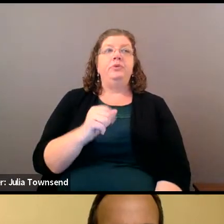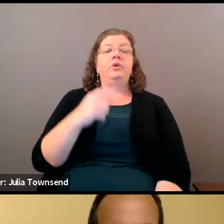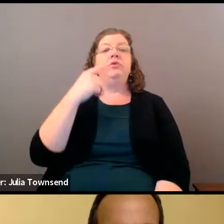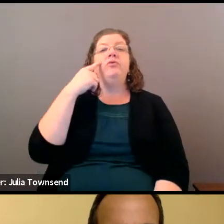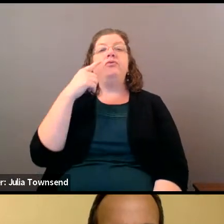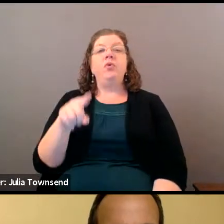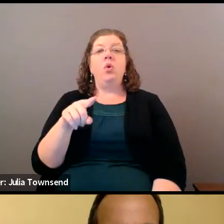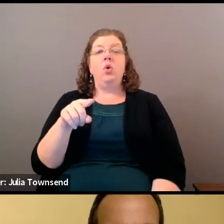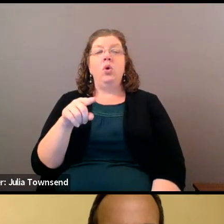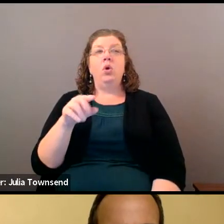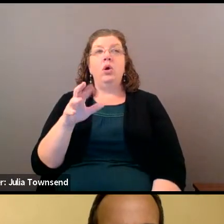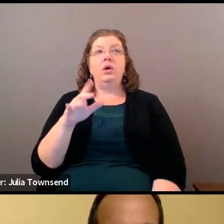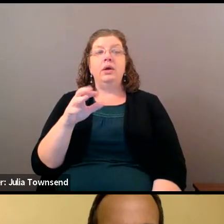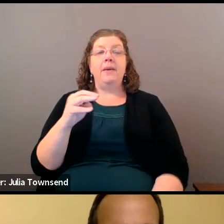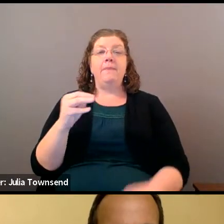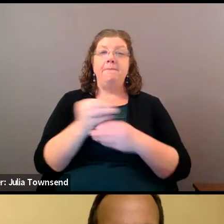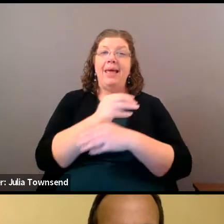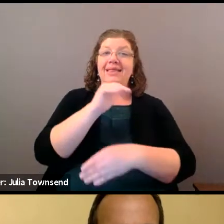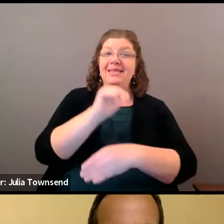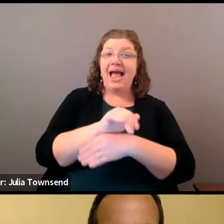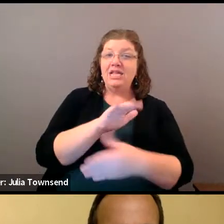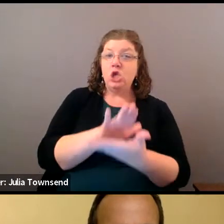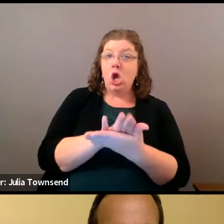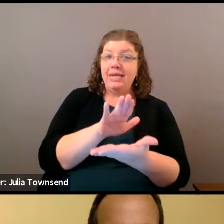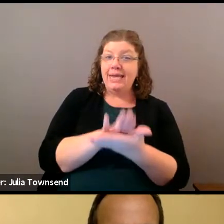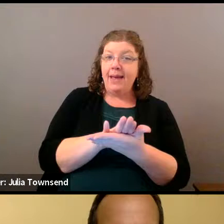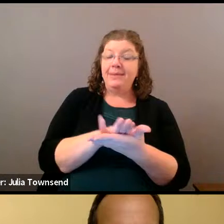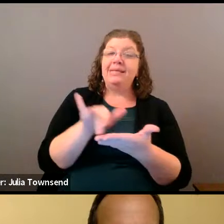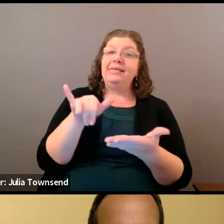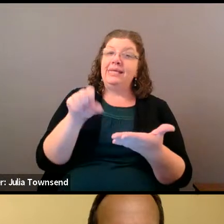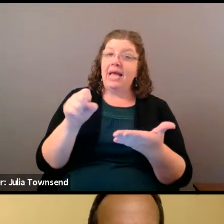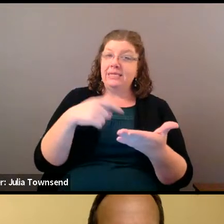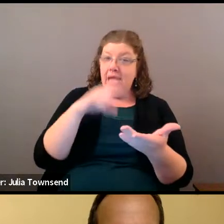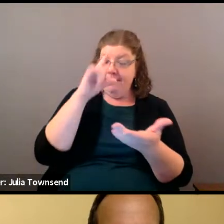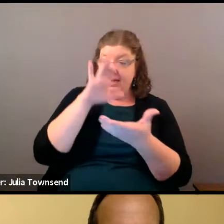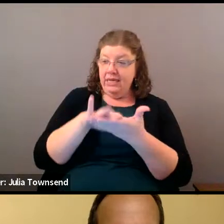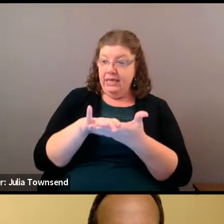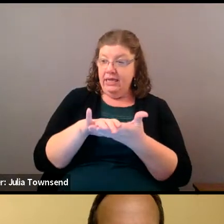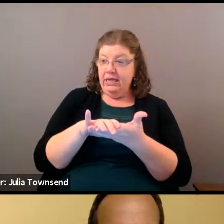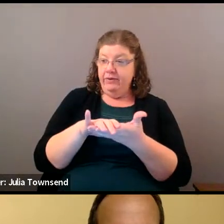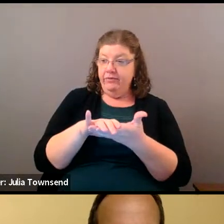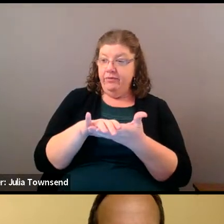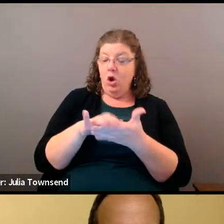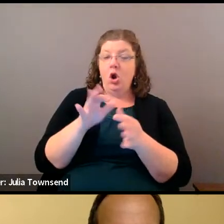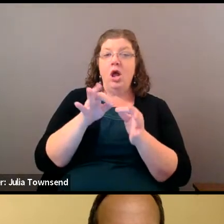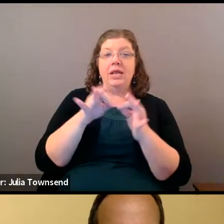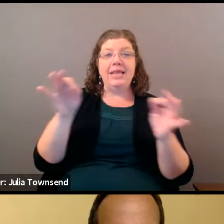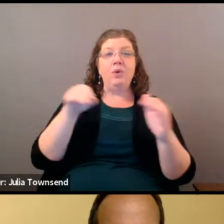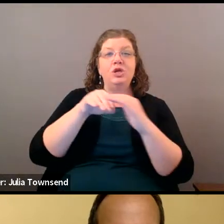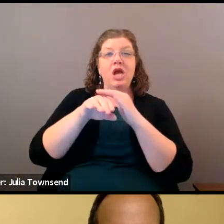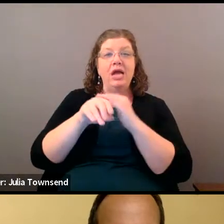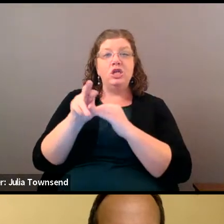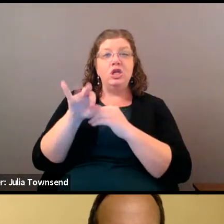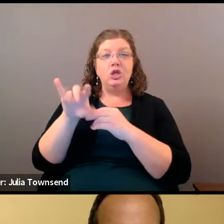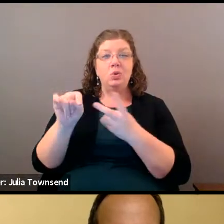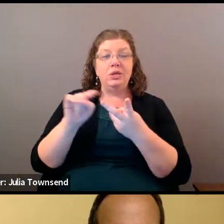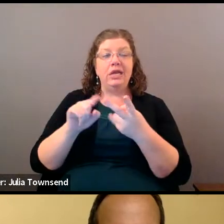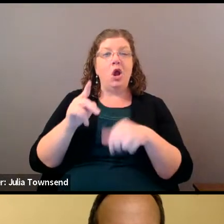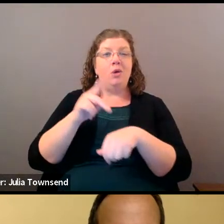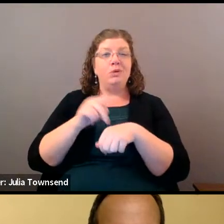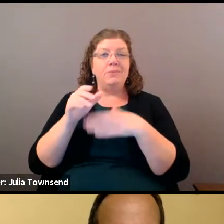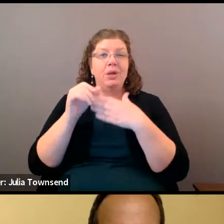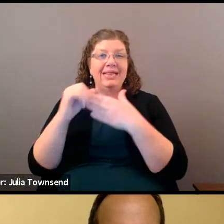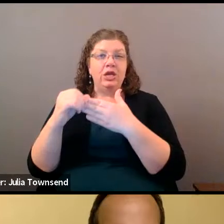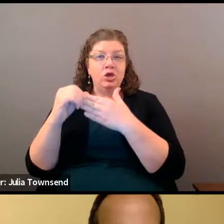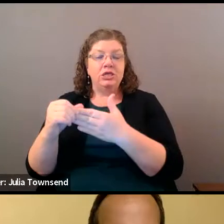of math nights on campus, yes, I believe that our language access unit and our principal leadership